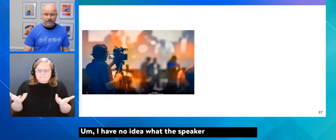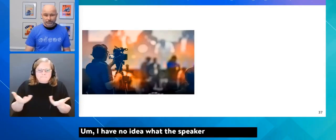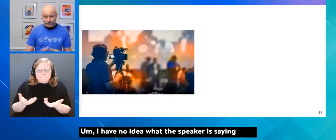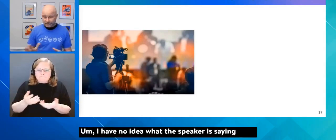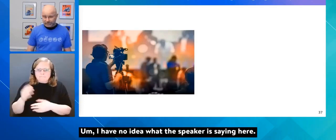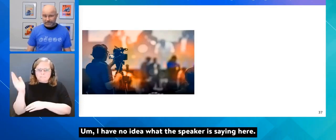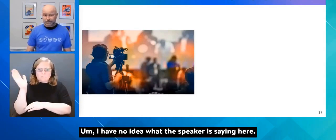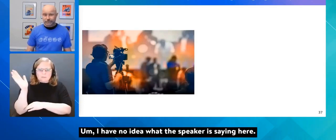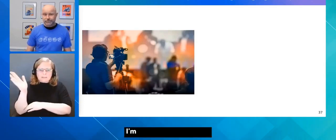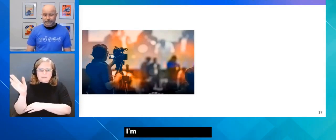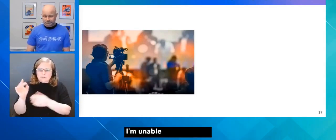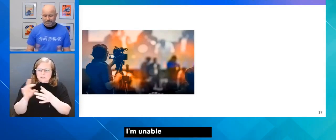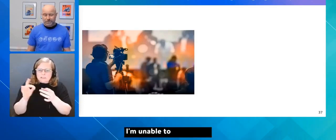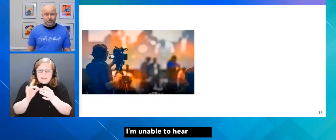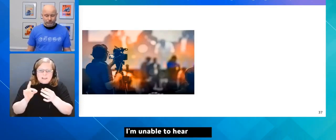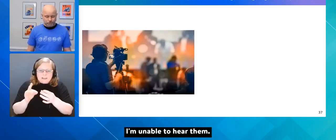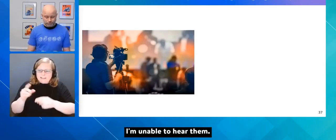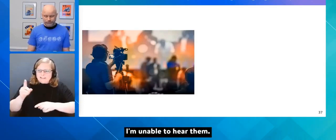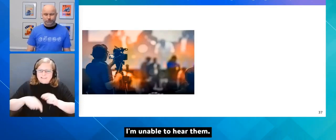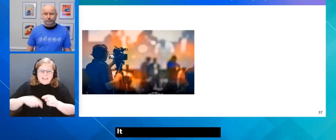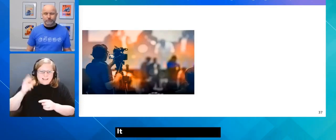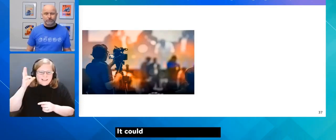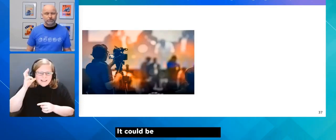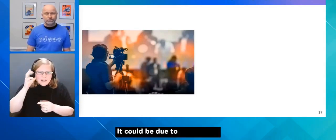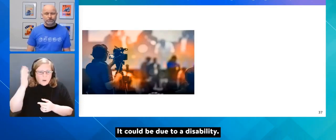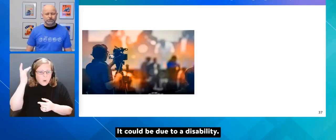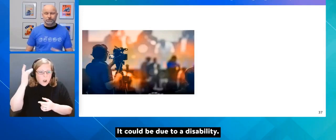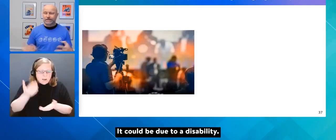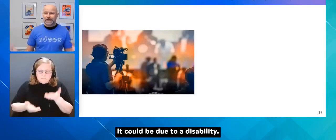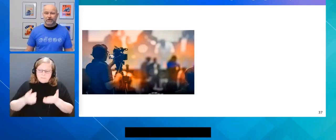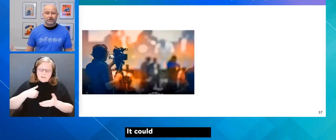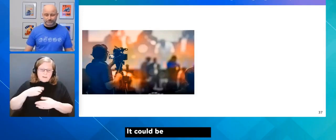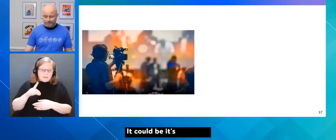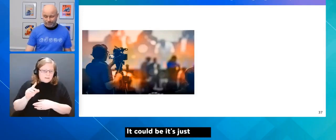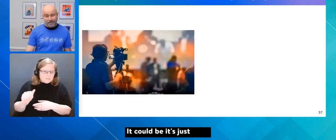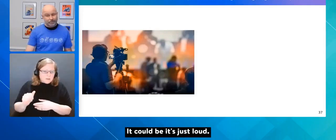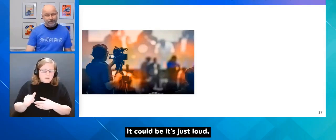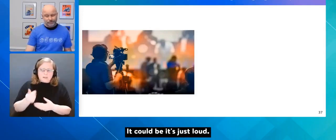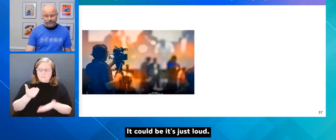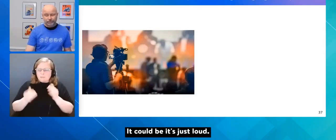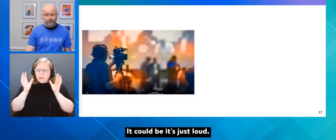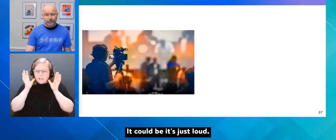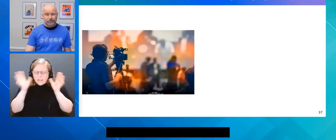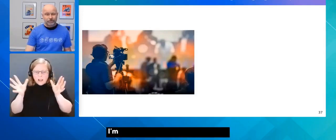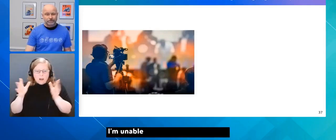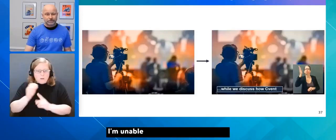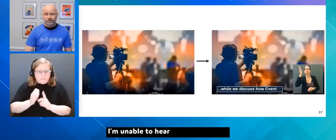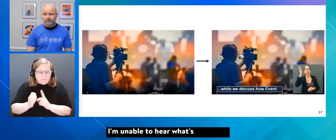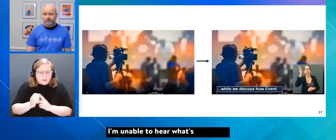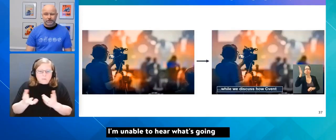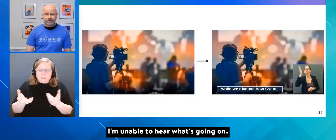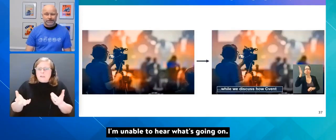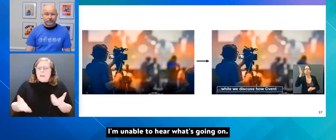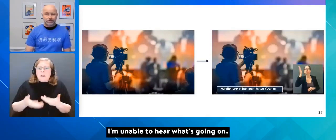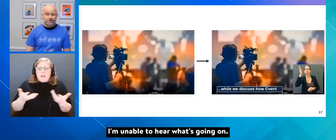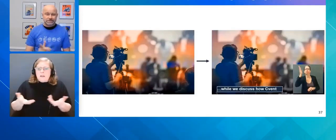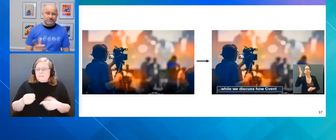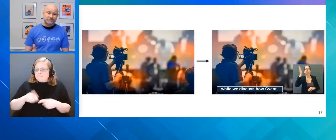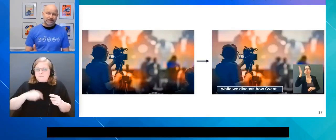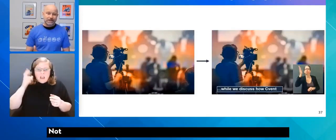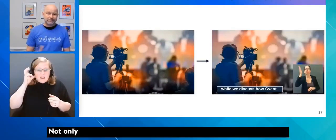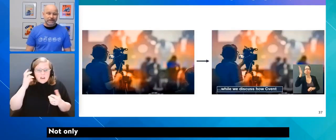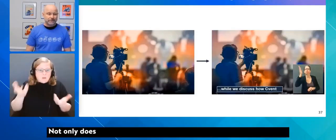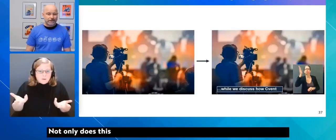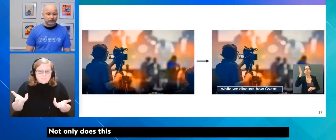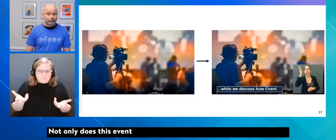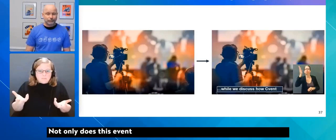here. I'm unable to hear them. It could be due to a disability, could be it's just loud. I'm unable to hear what's going on. Not only does this